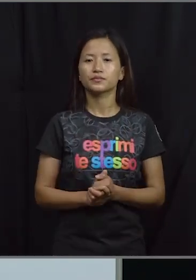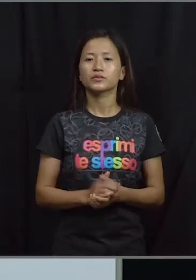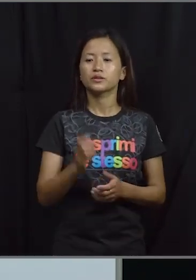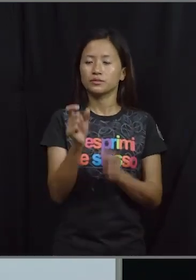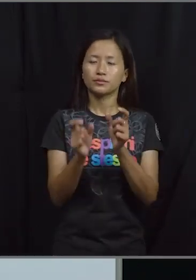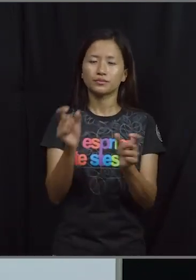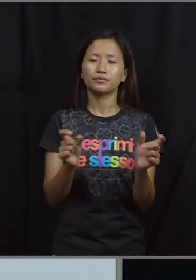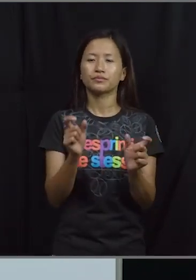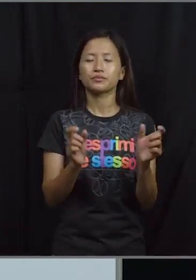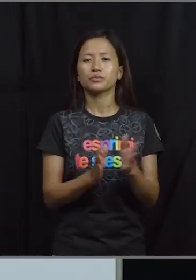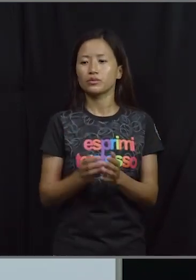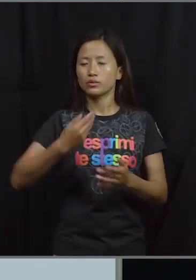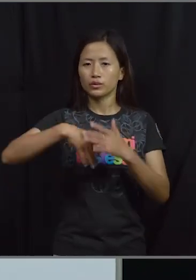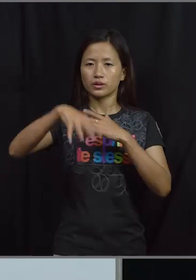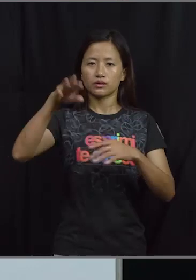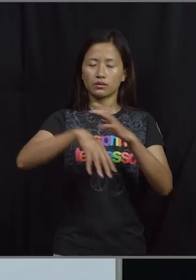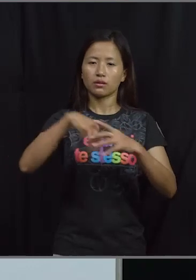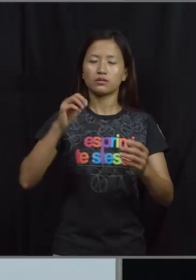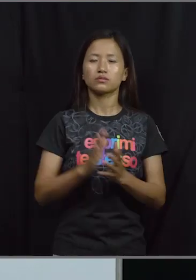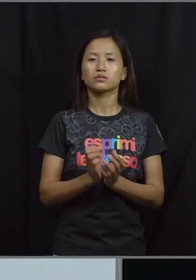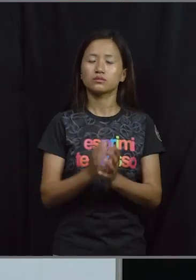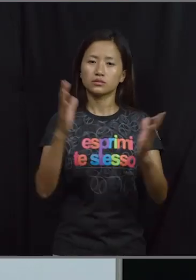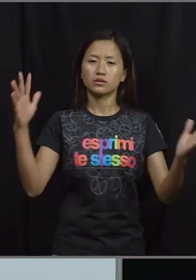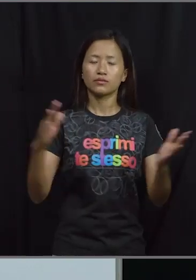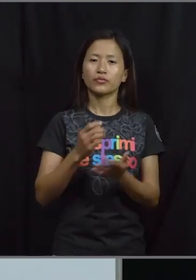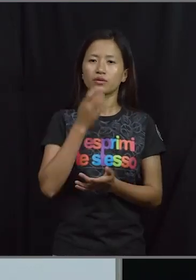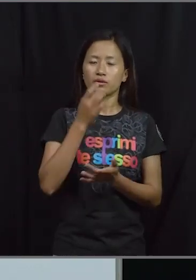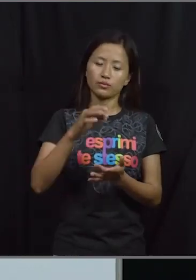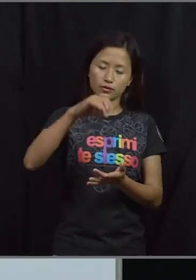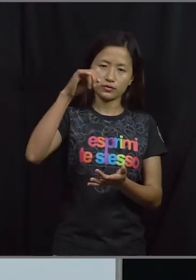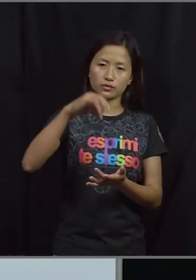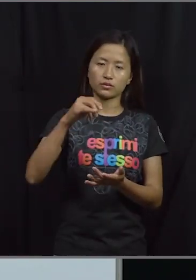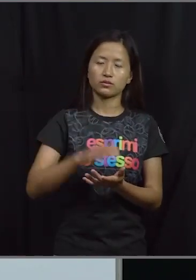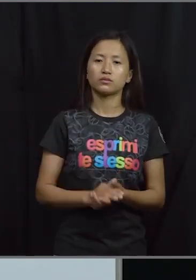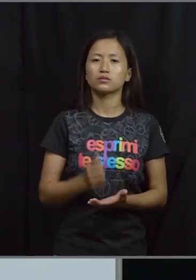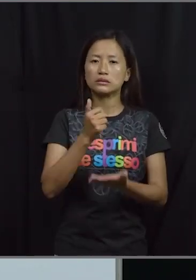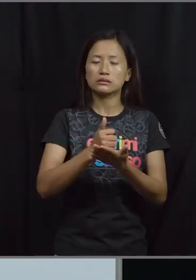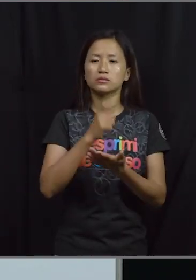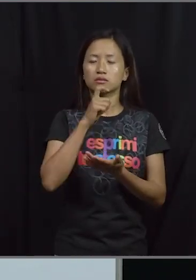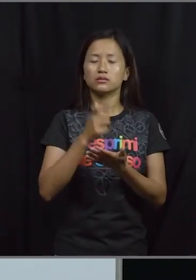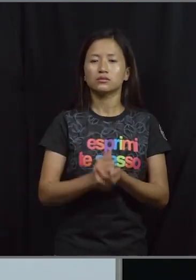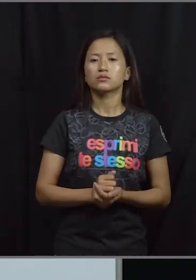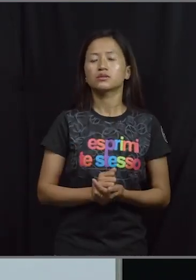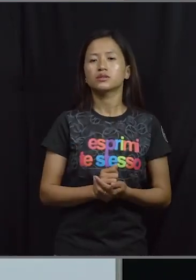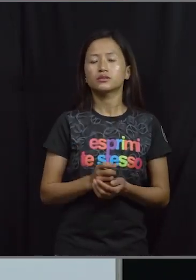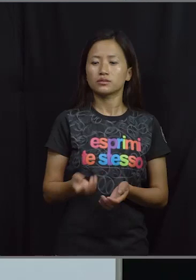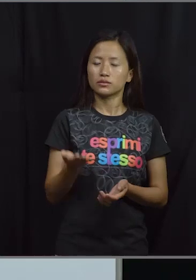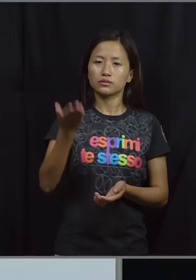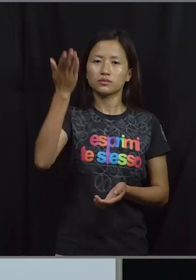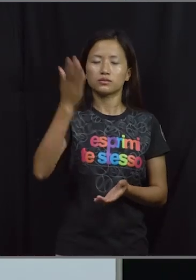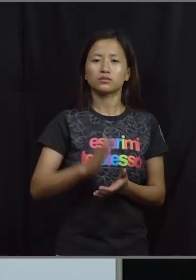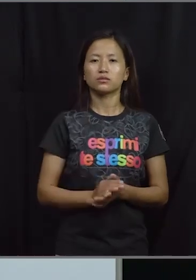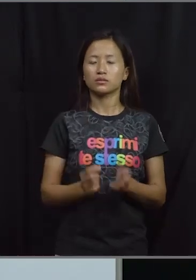went out and purchased a larger number of salt. When price rises, demand also increasing. So this situation does